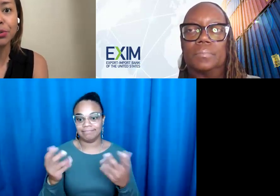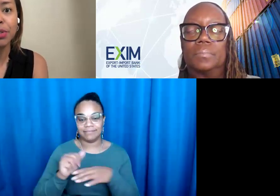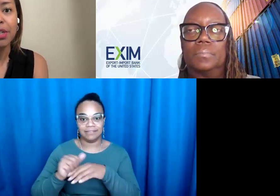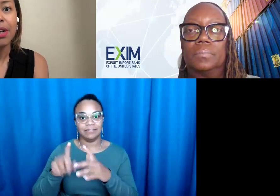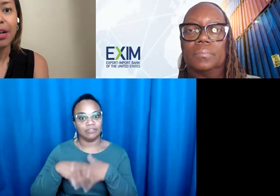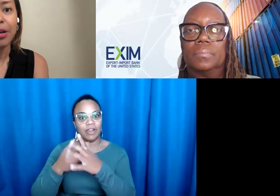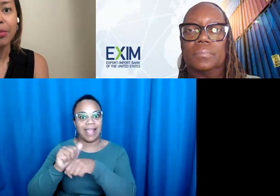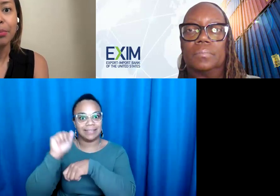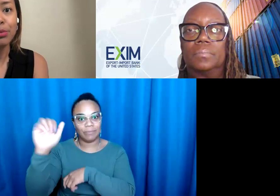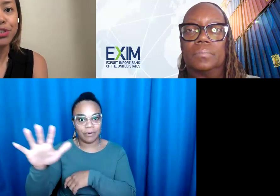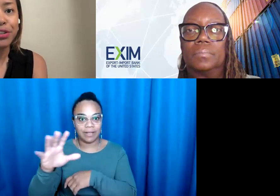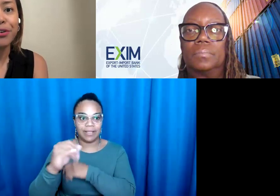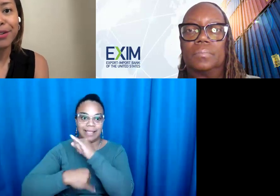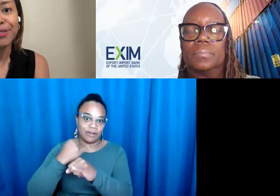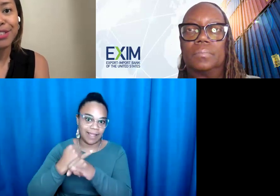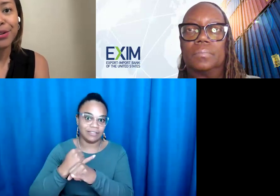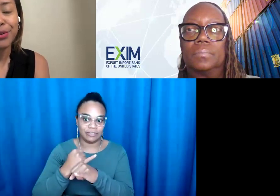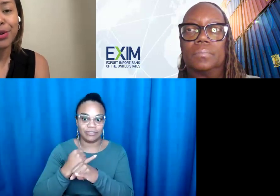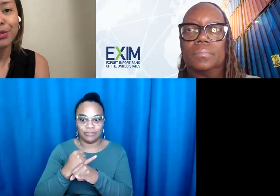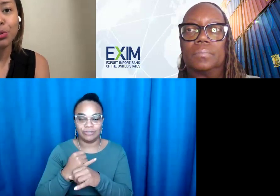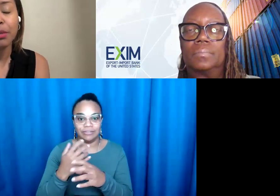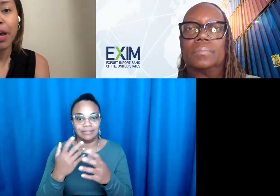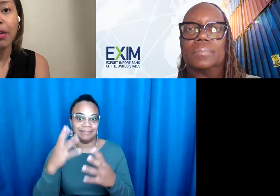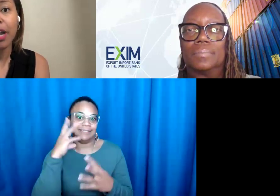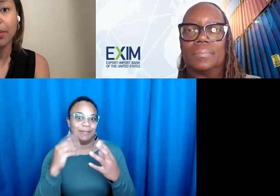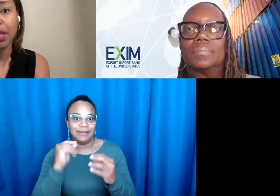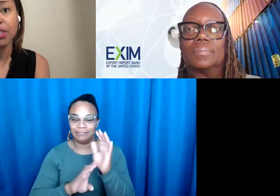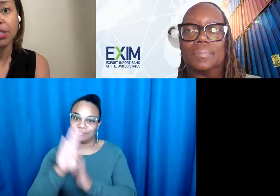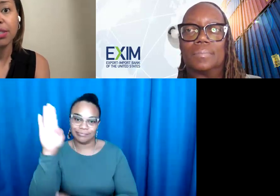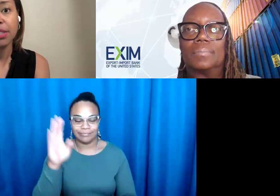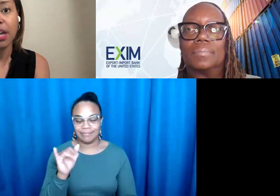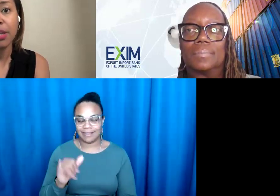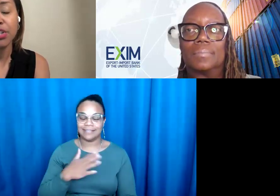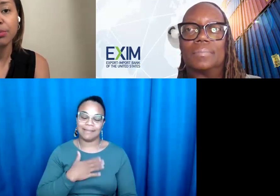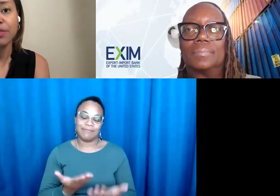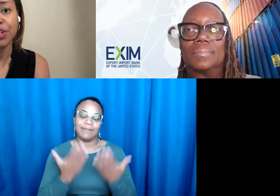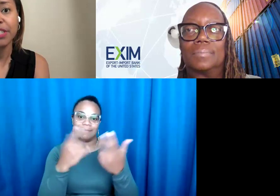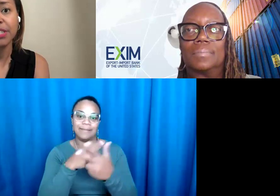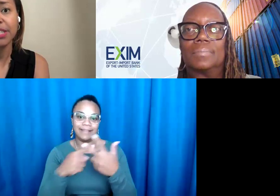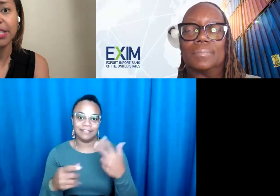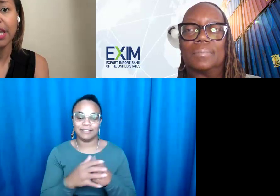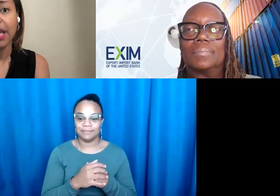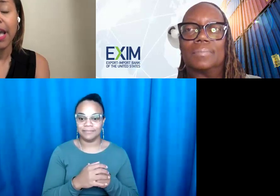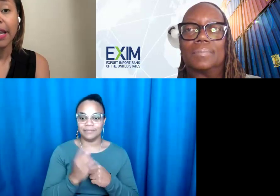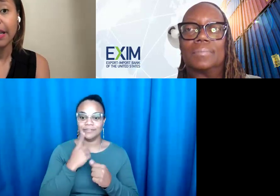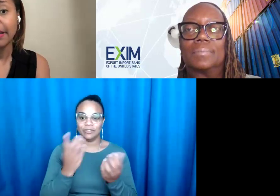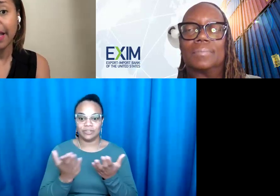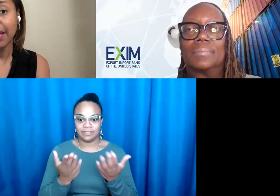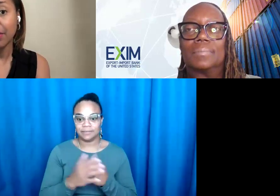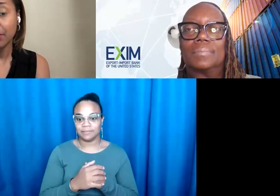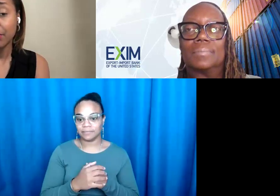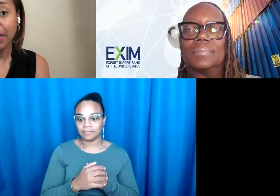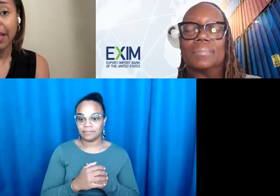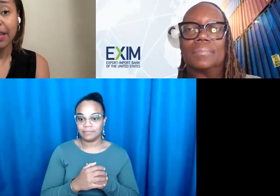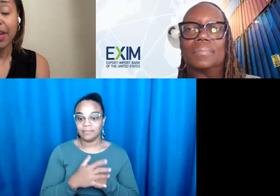exporting and international boots to the ground. So those would be my recommendations in terms of services,